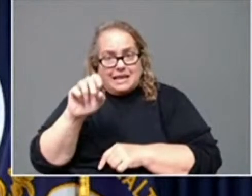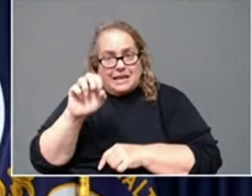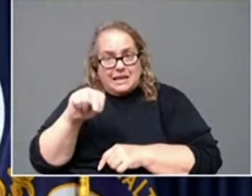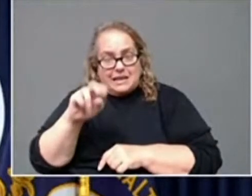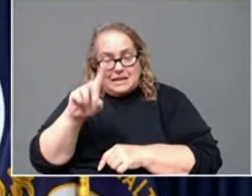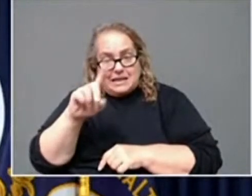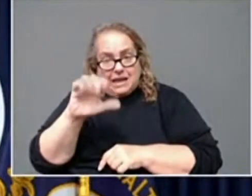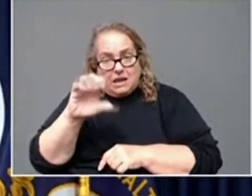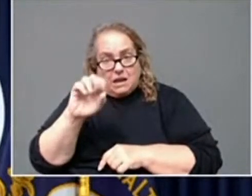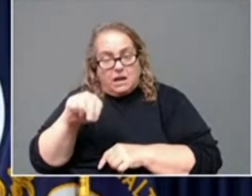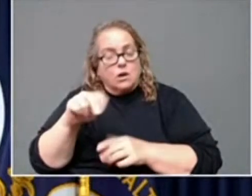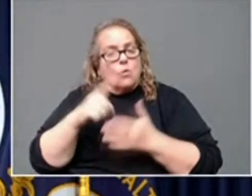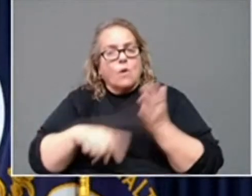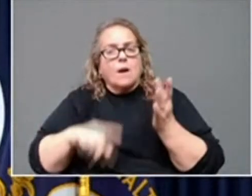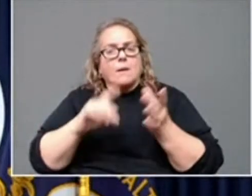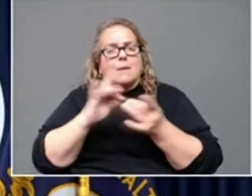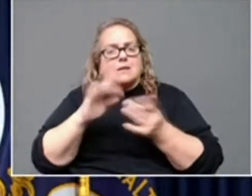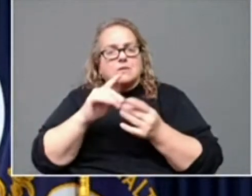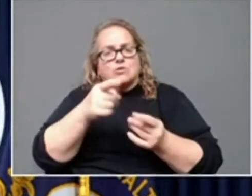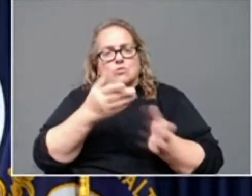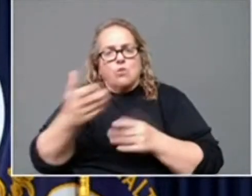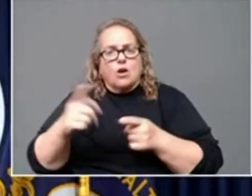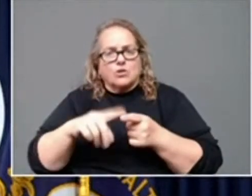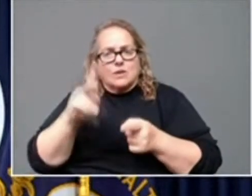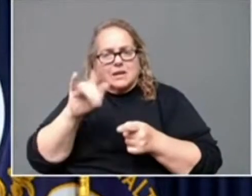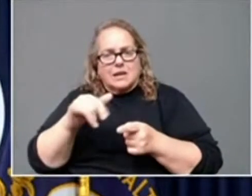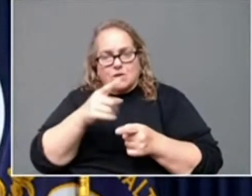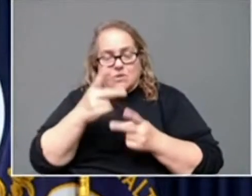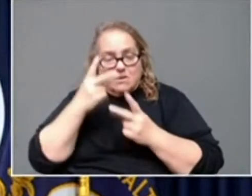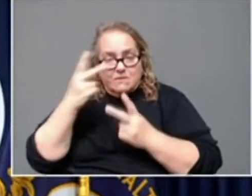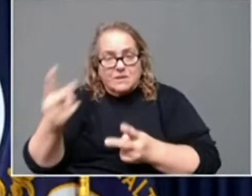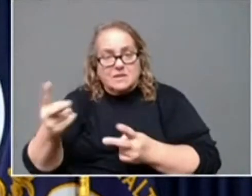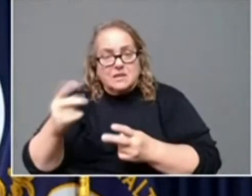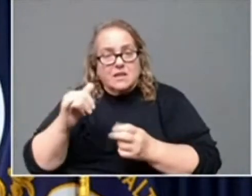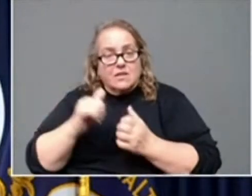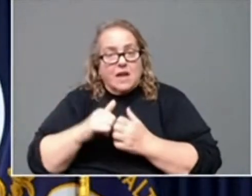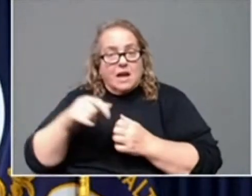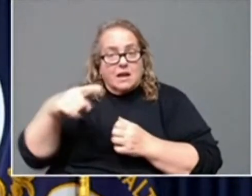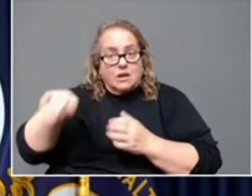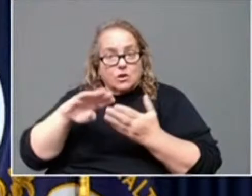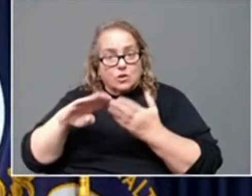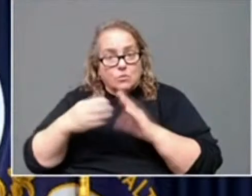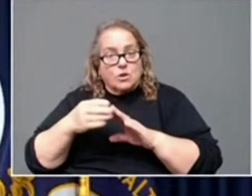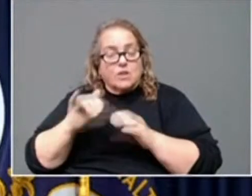to Kentuckians that you visited who've been devastated by this storm? Thank you.